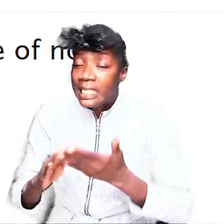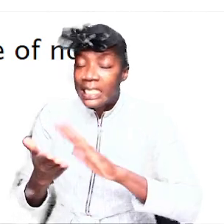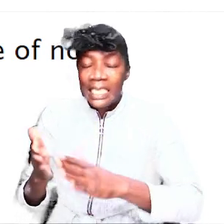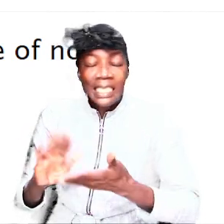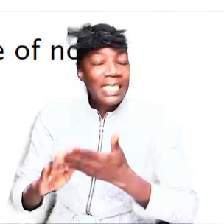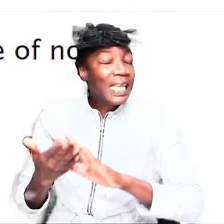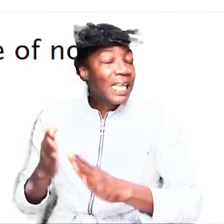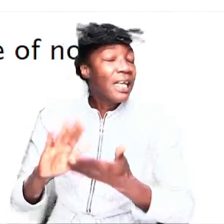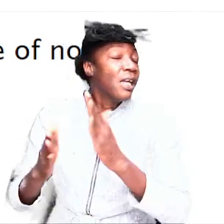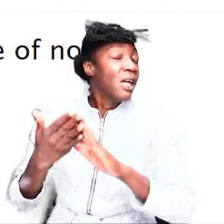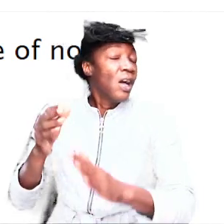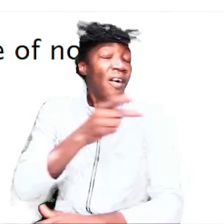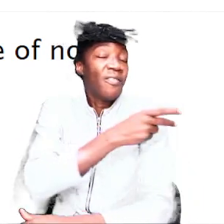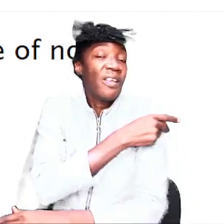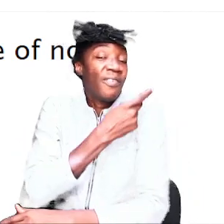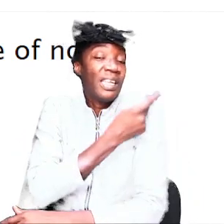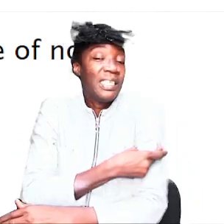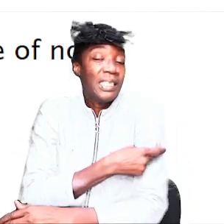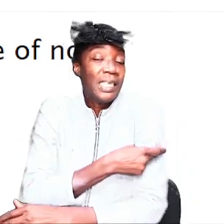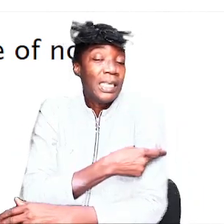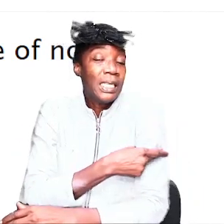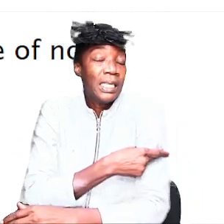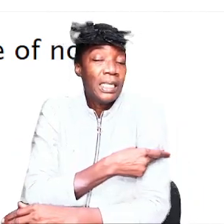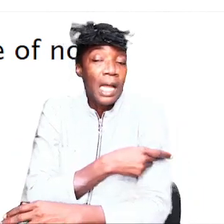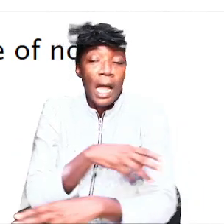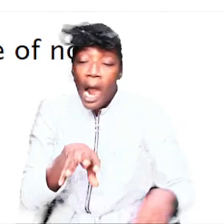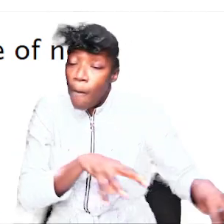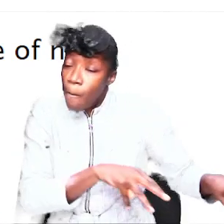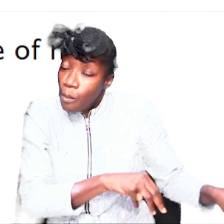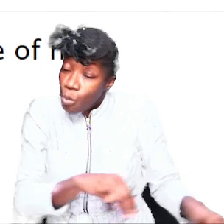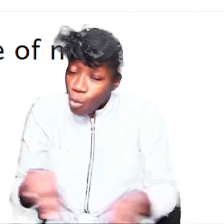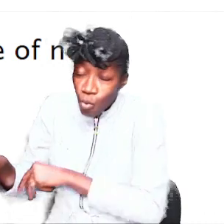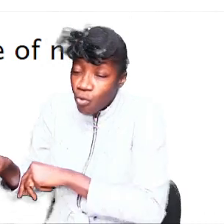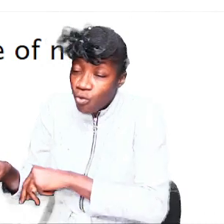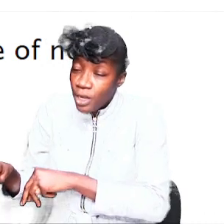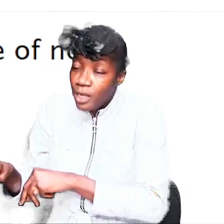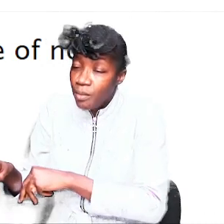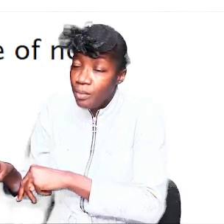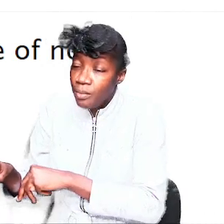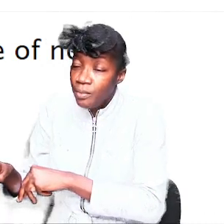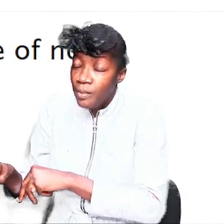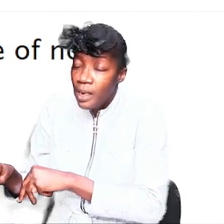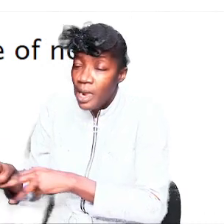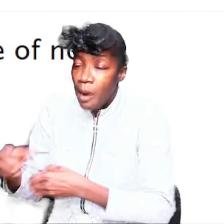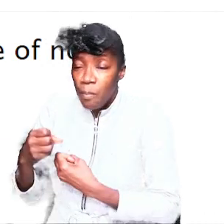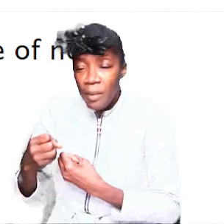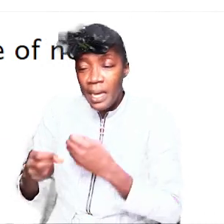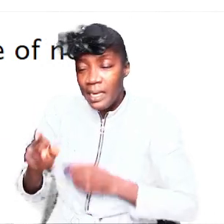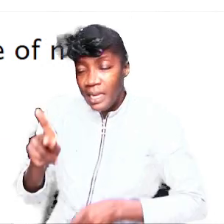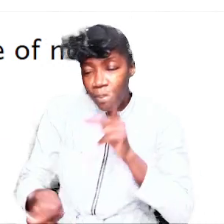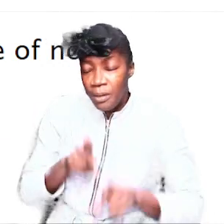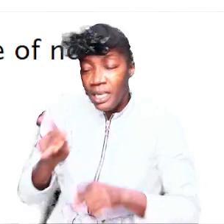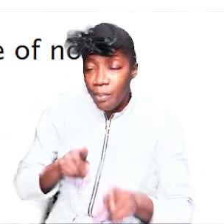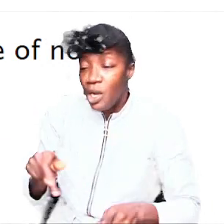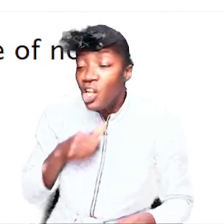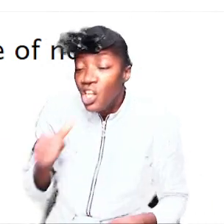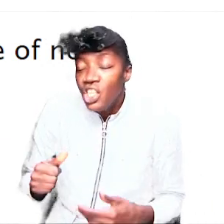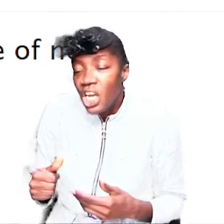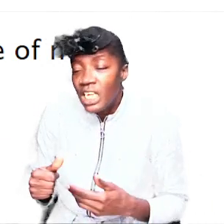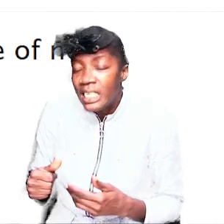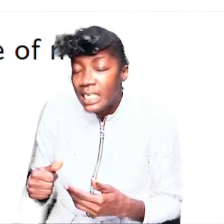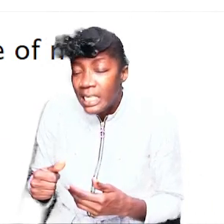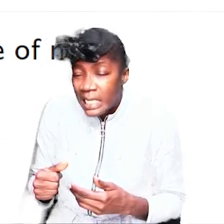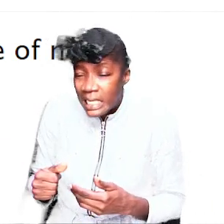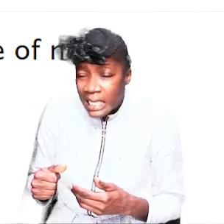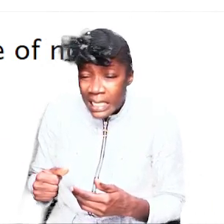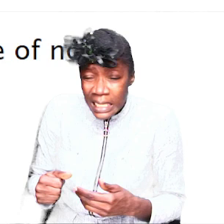and they discomforted them. It caused the camp of the Philistine to be uneasy.